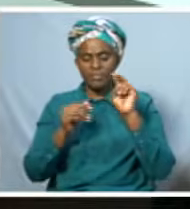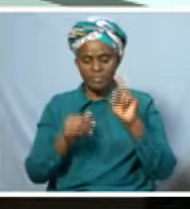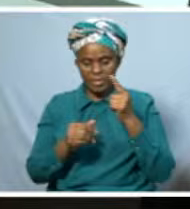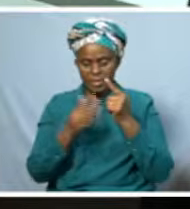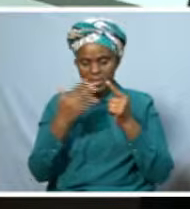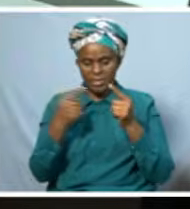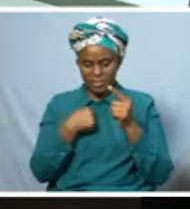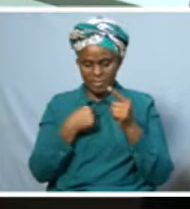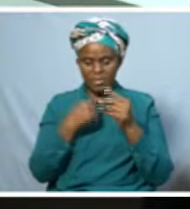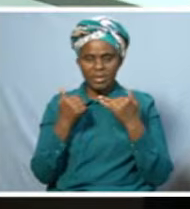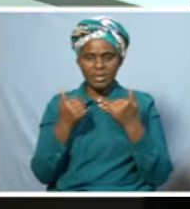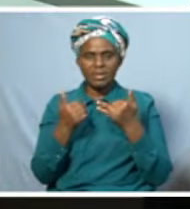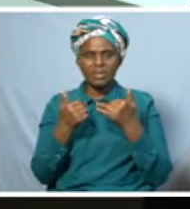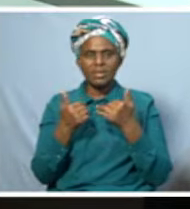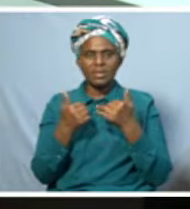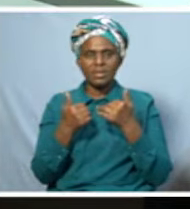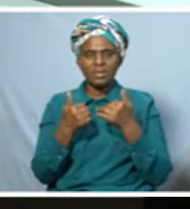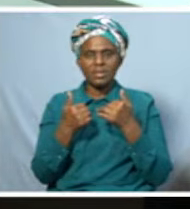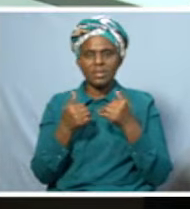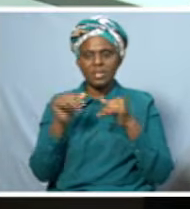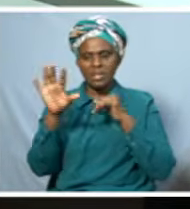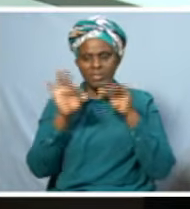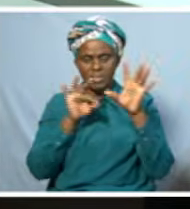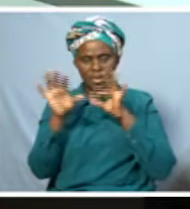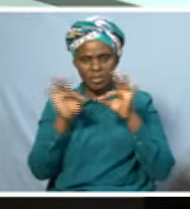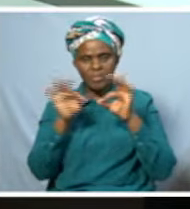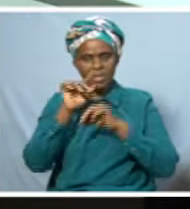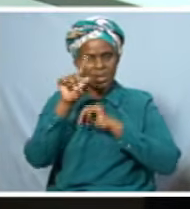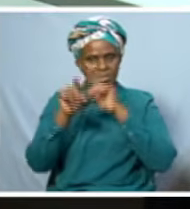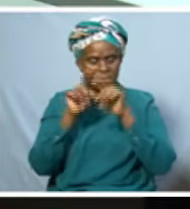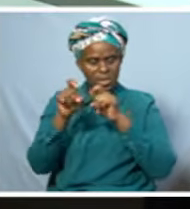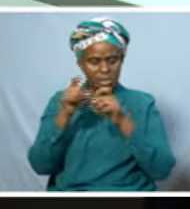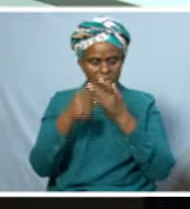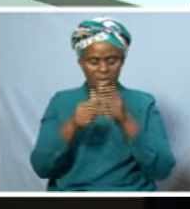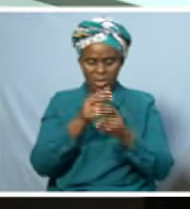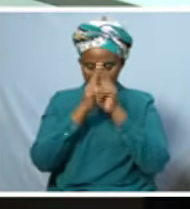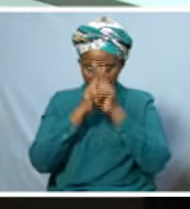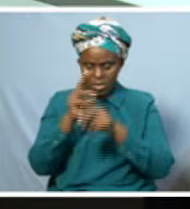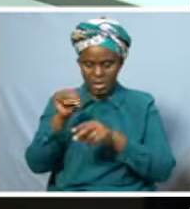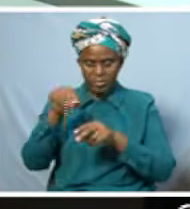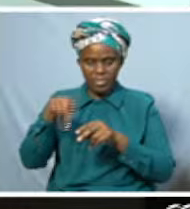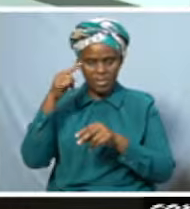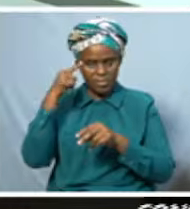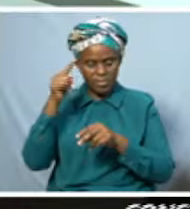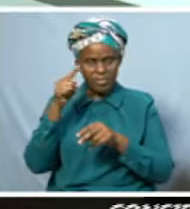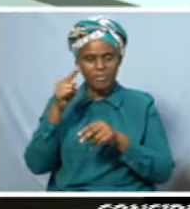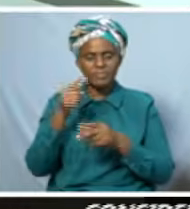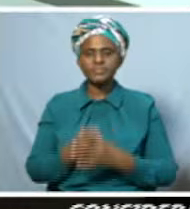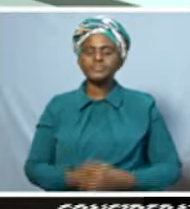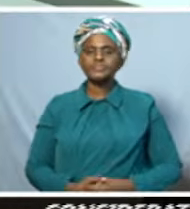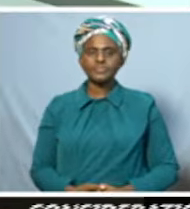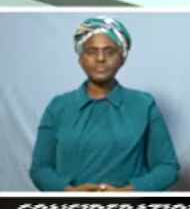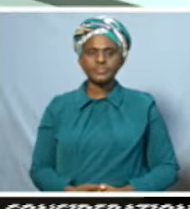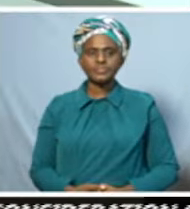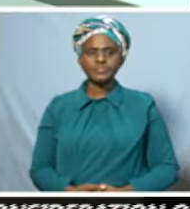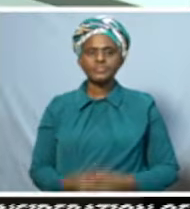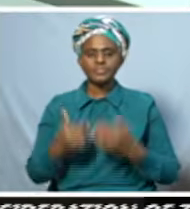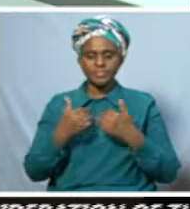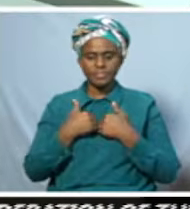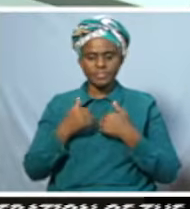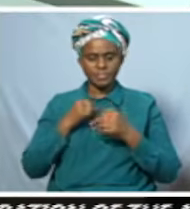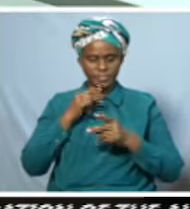first, let me pick the question that Honorable Member of Parliament picked. Yeah. There's a